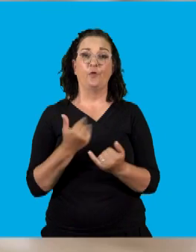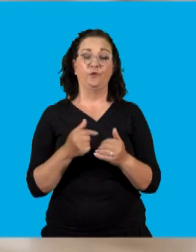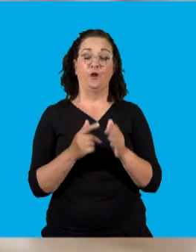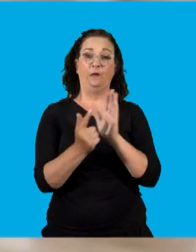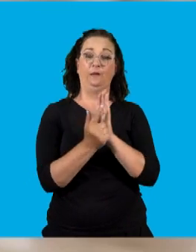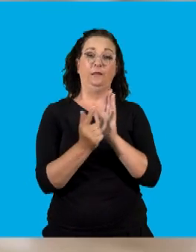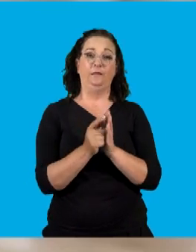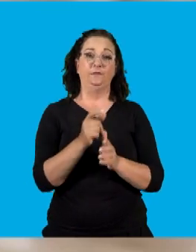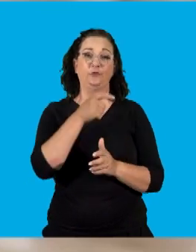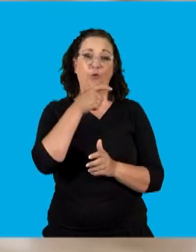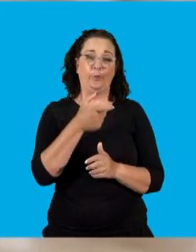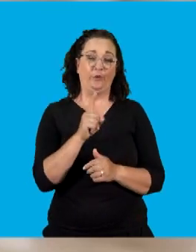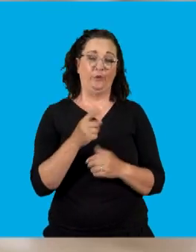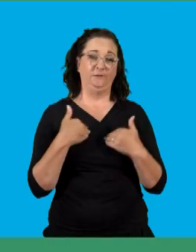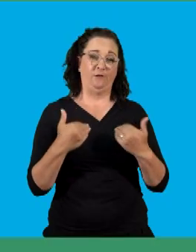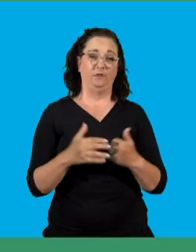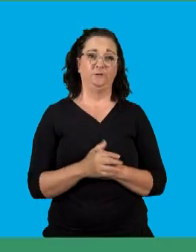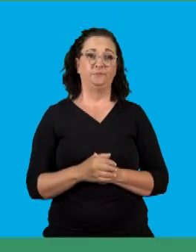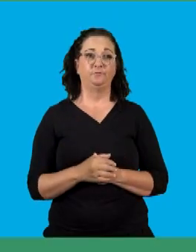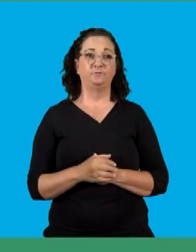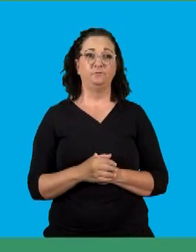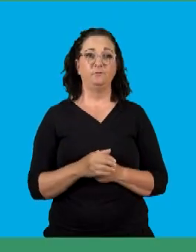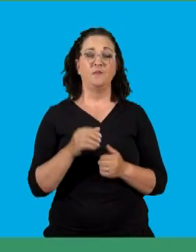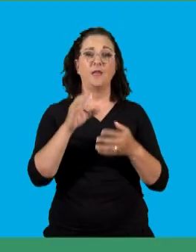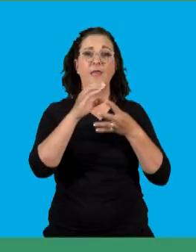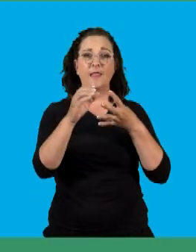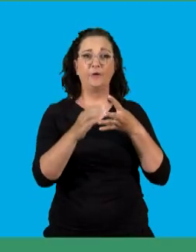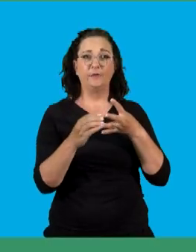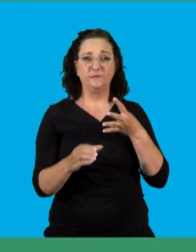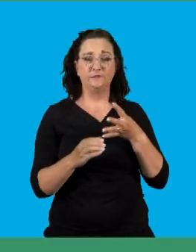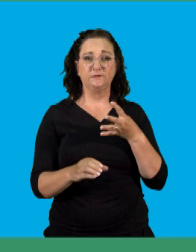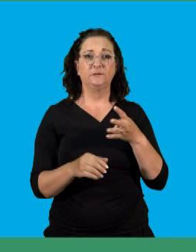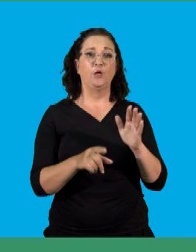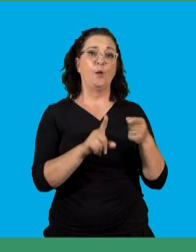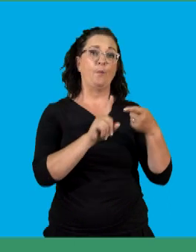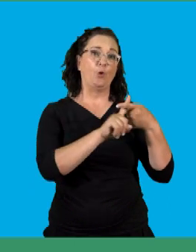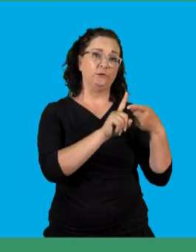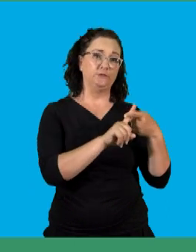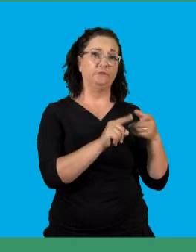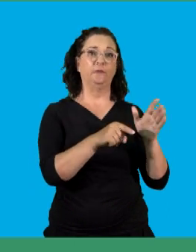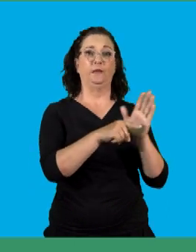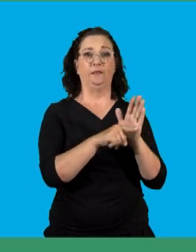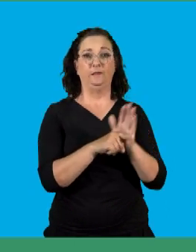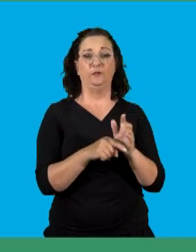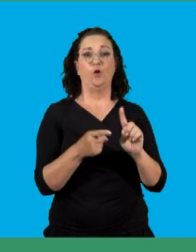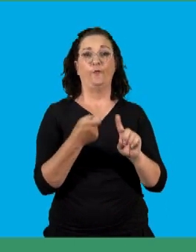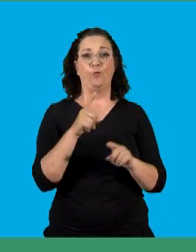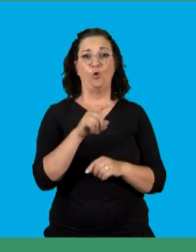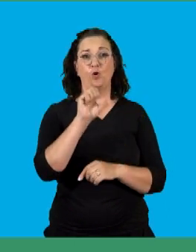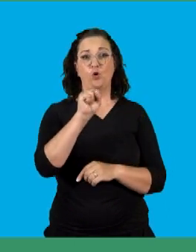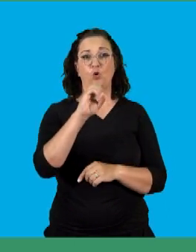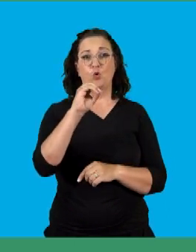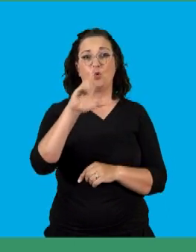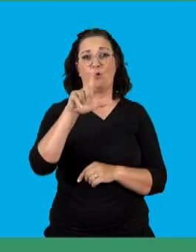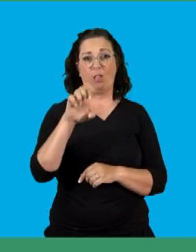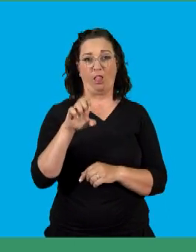our lesson. So you must know the characteristics, advantages, and disadvantages of a sole trader